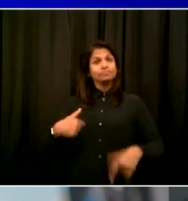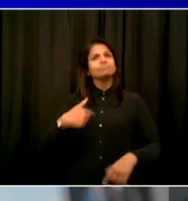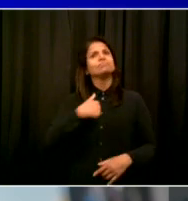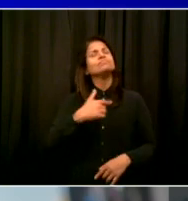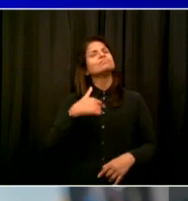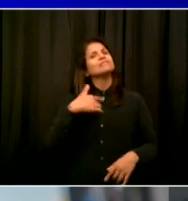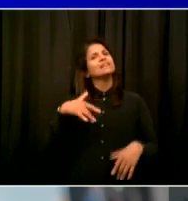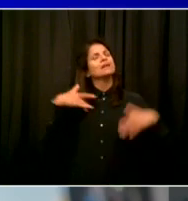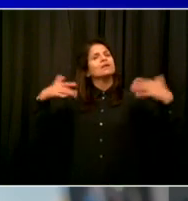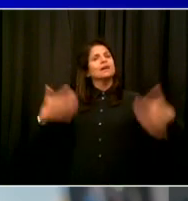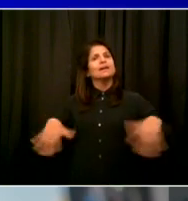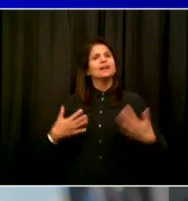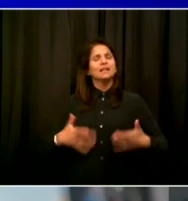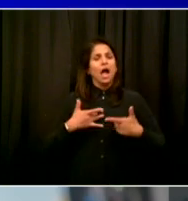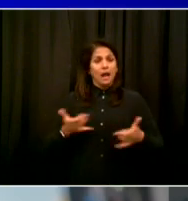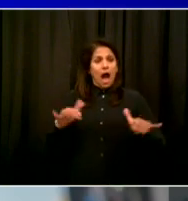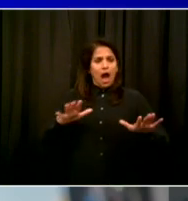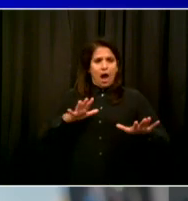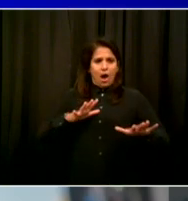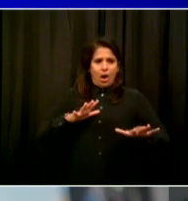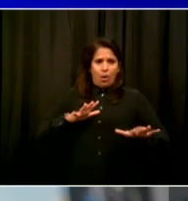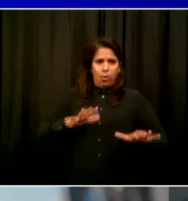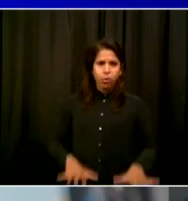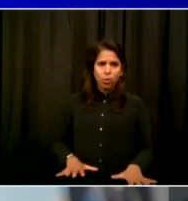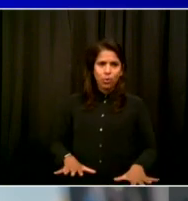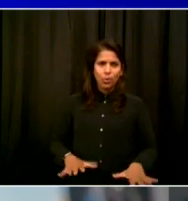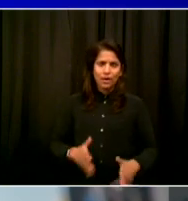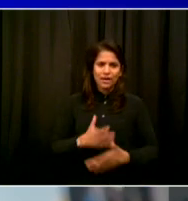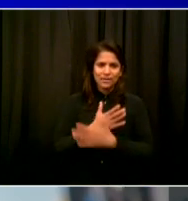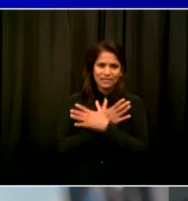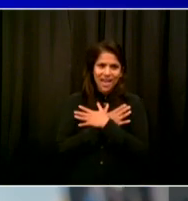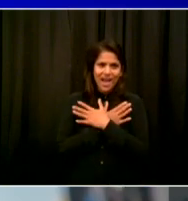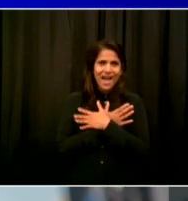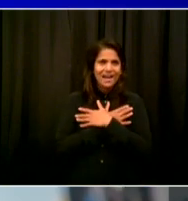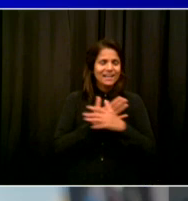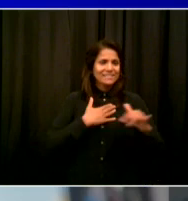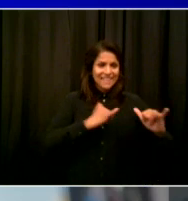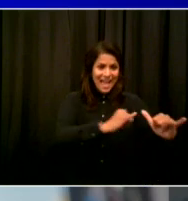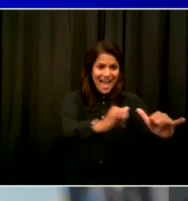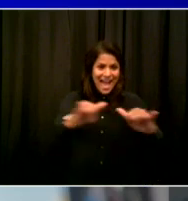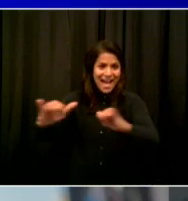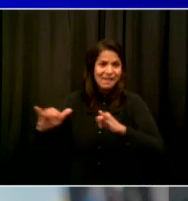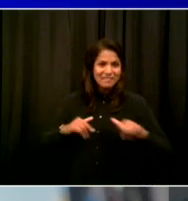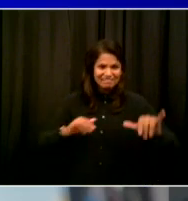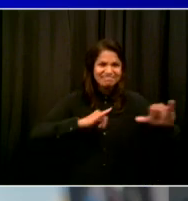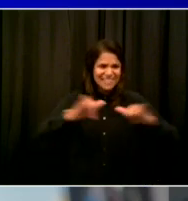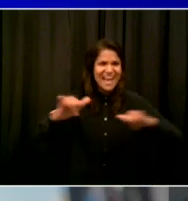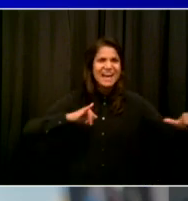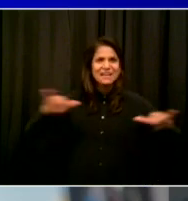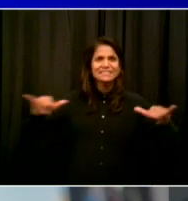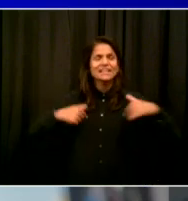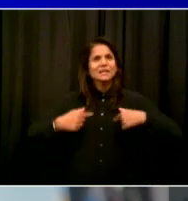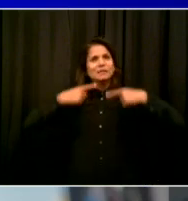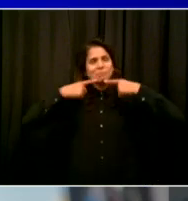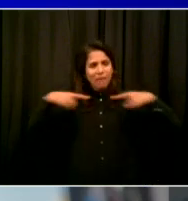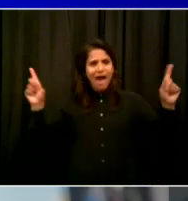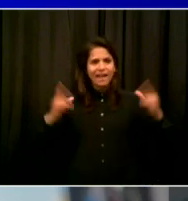election. So that's the good news, and that's going to do so much to help us. But